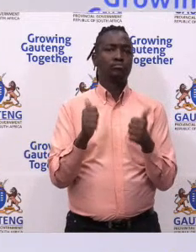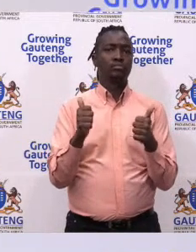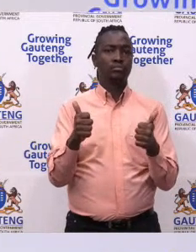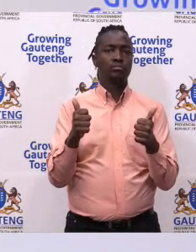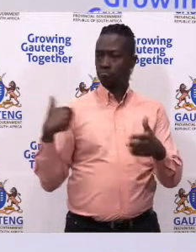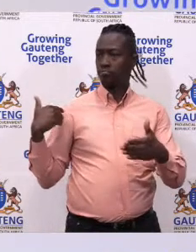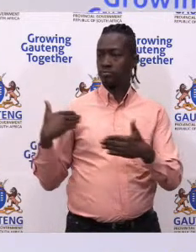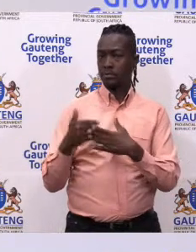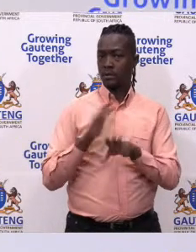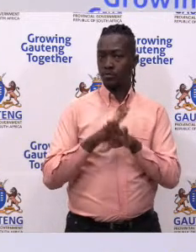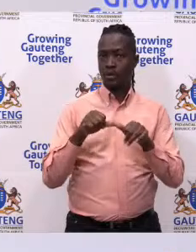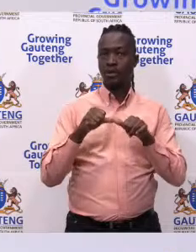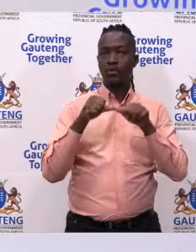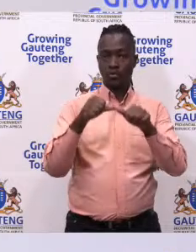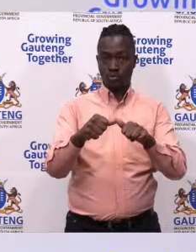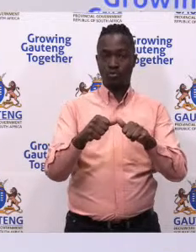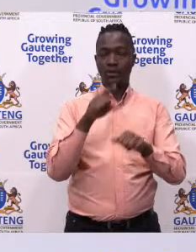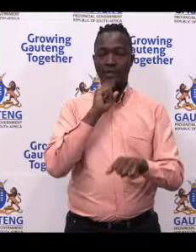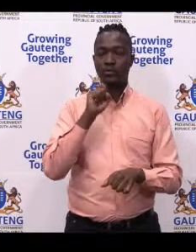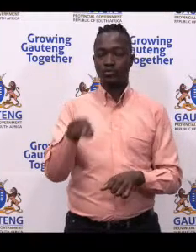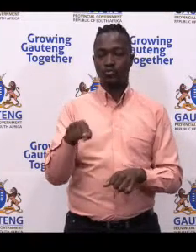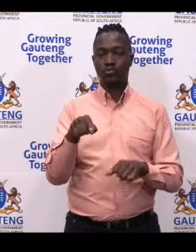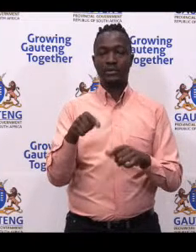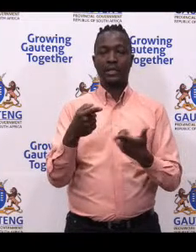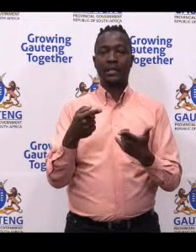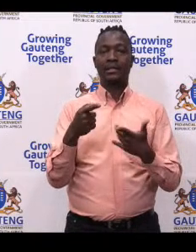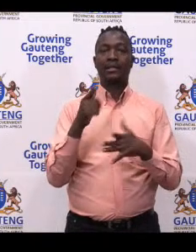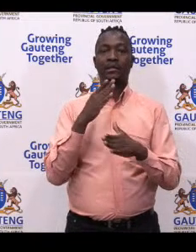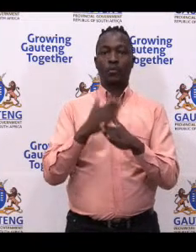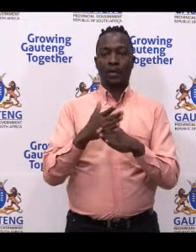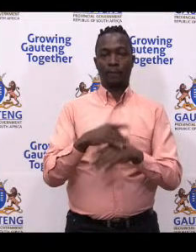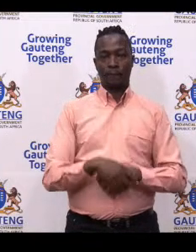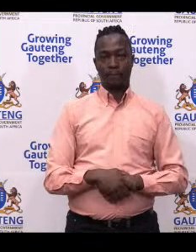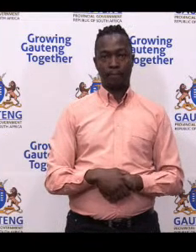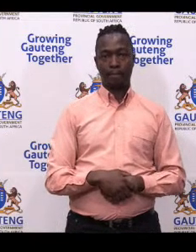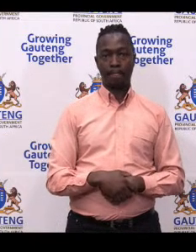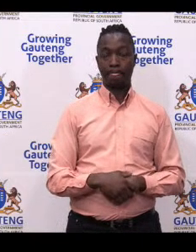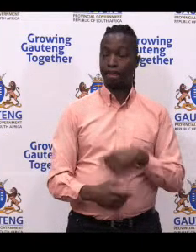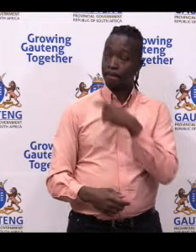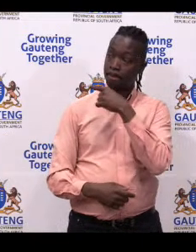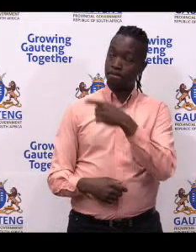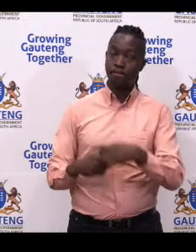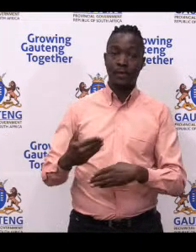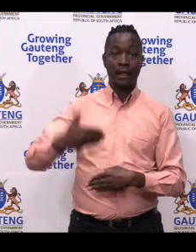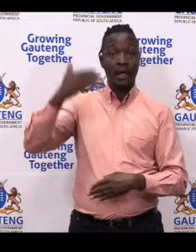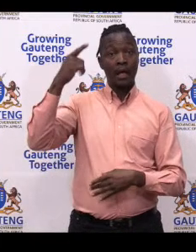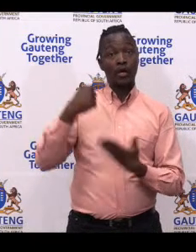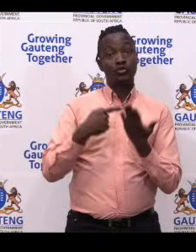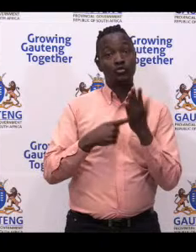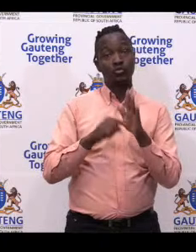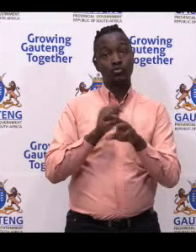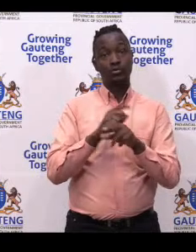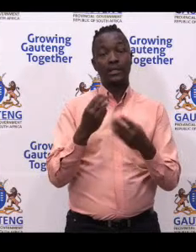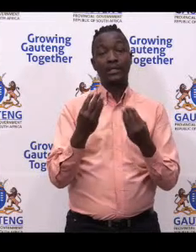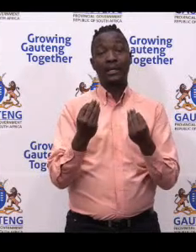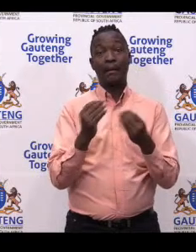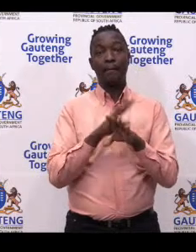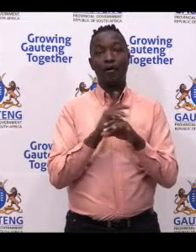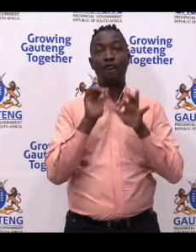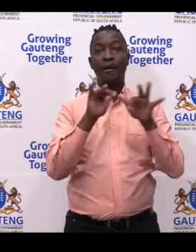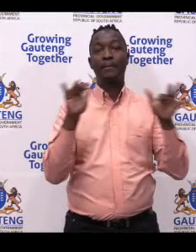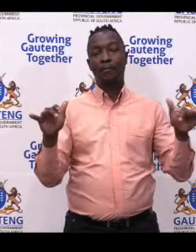we are continuing to utilize that aspect. This slide just indicates the number of the public servants in